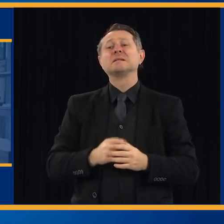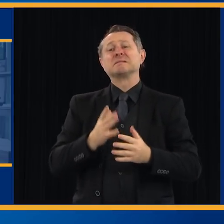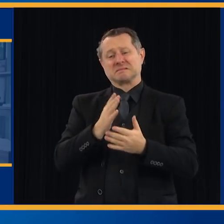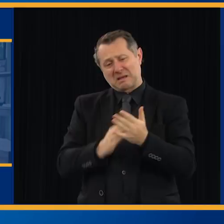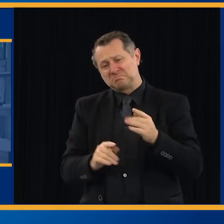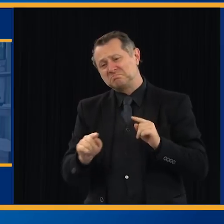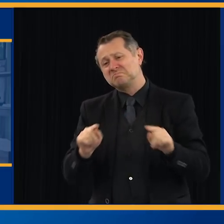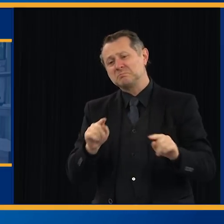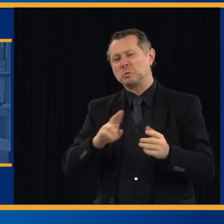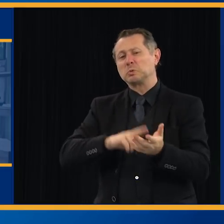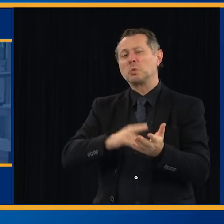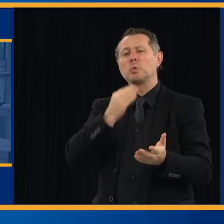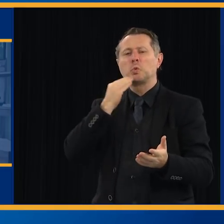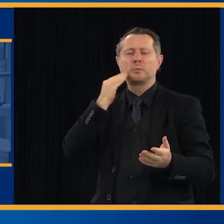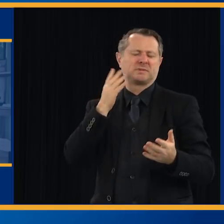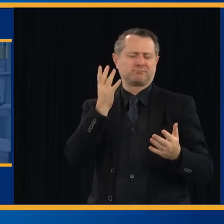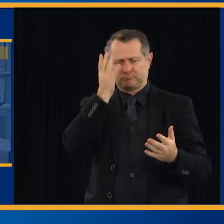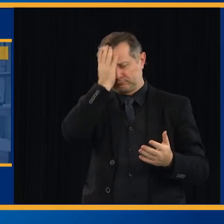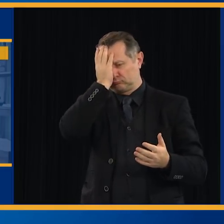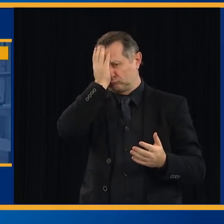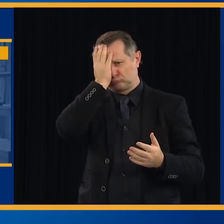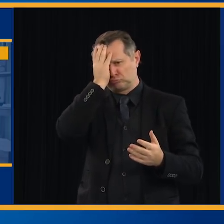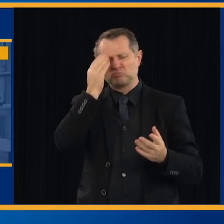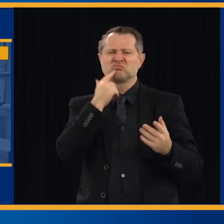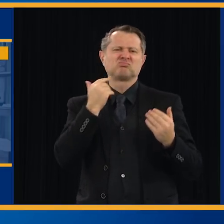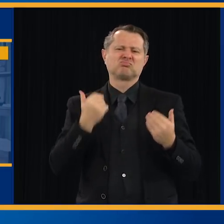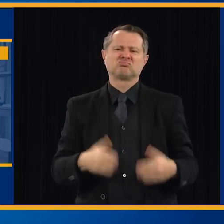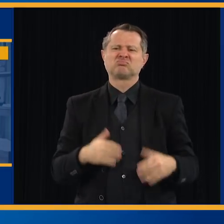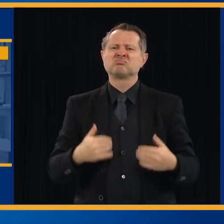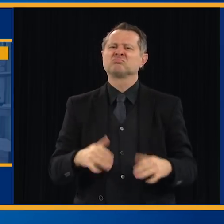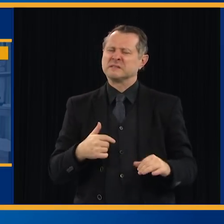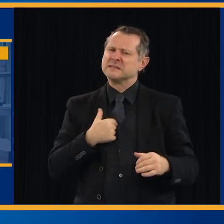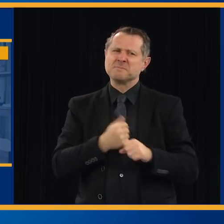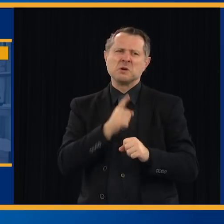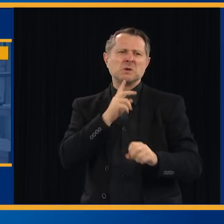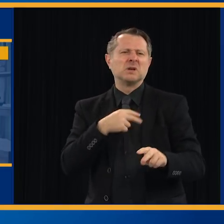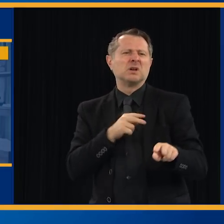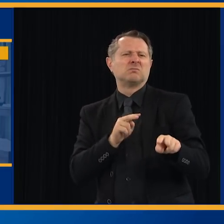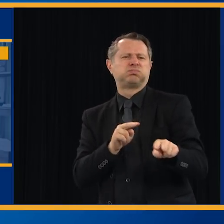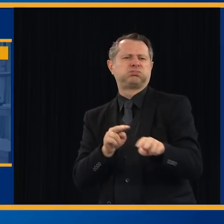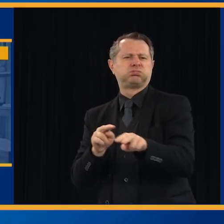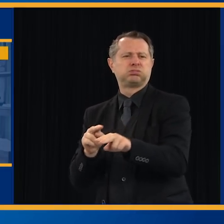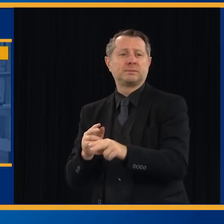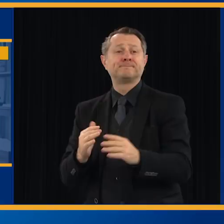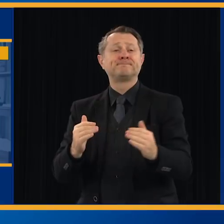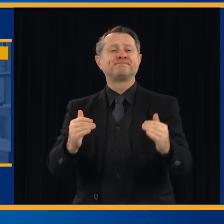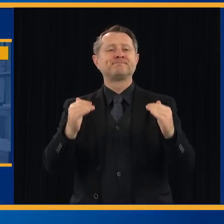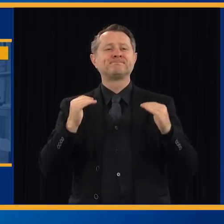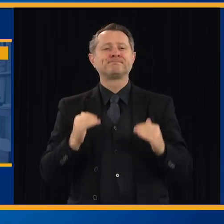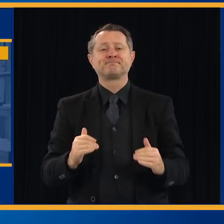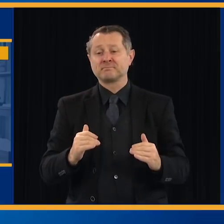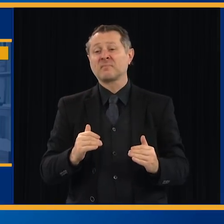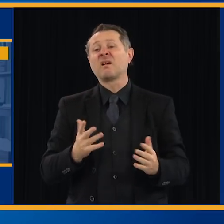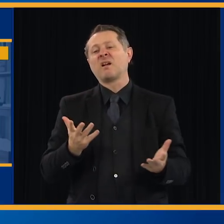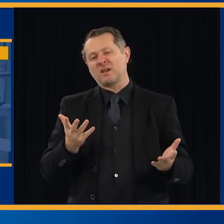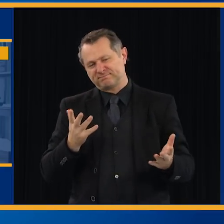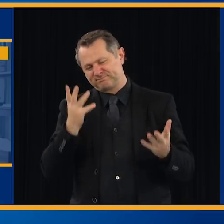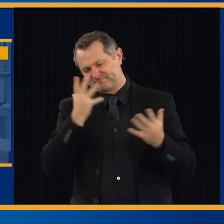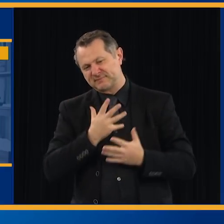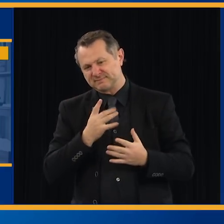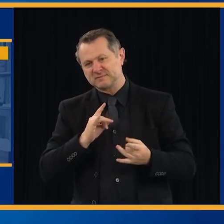in nursing homes, and we're still most concerned about the nursing homes. The worst news of all for us to live with every